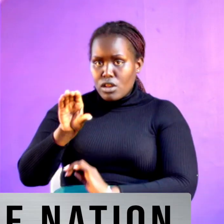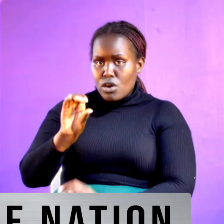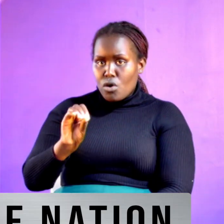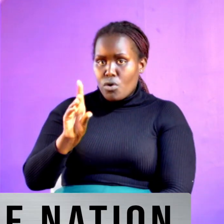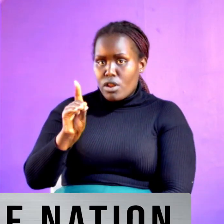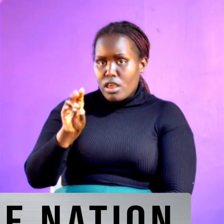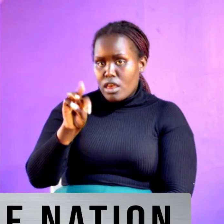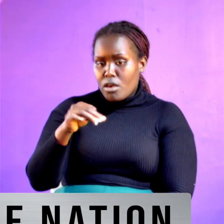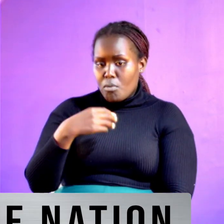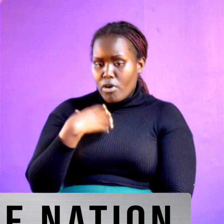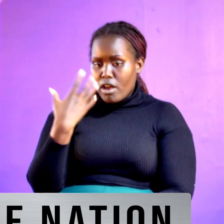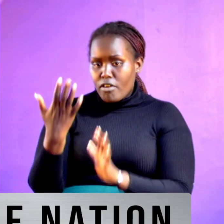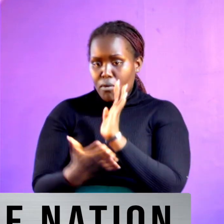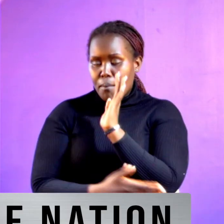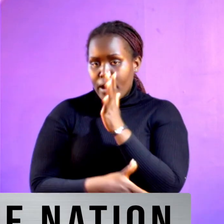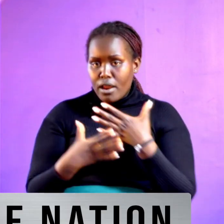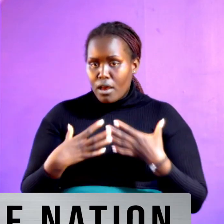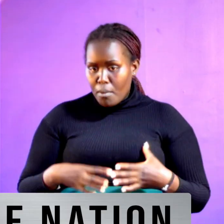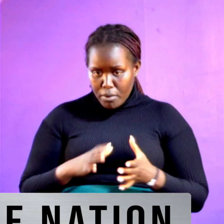there are good people,